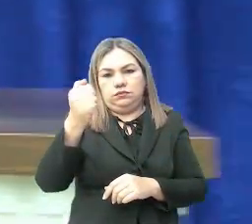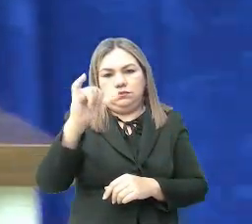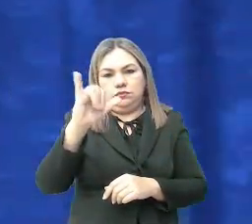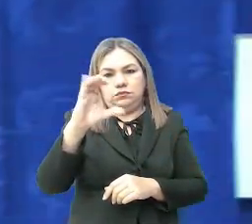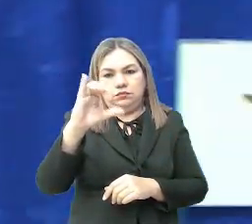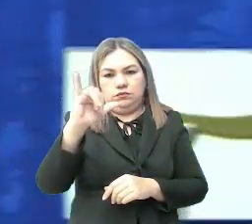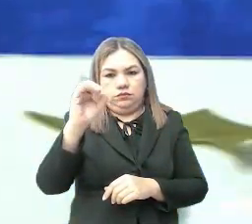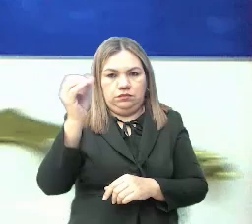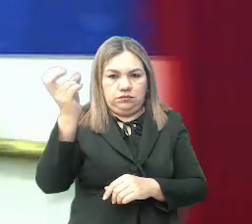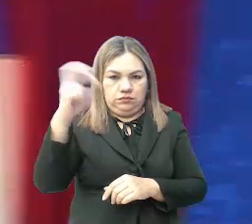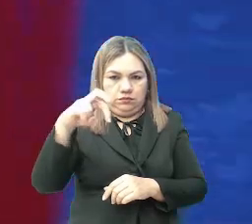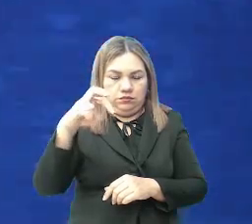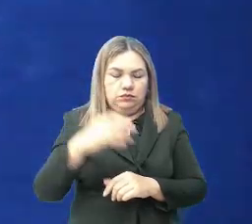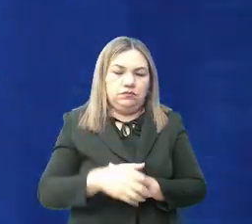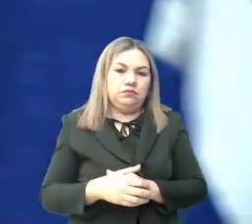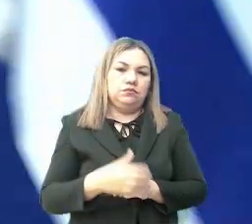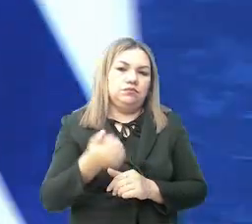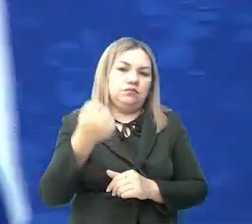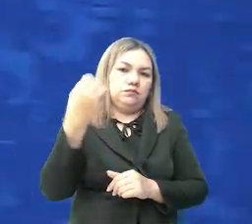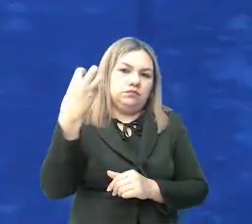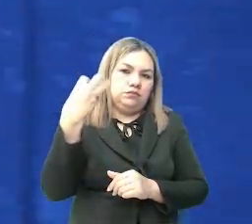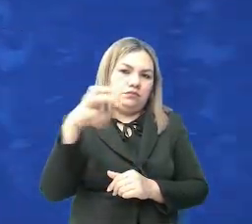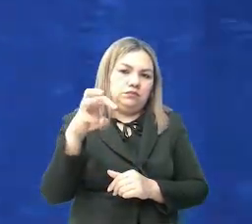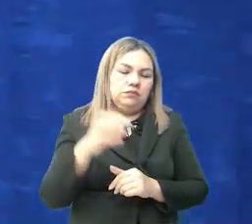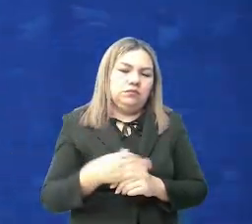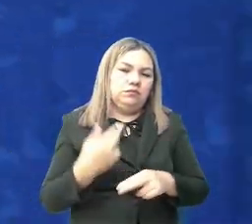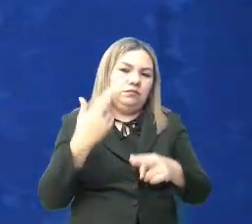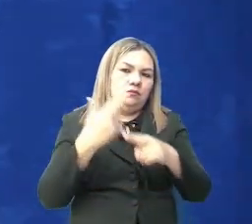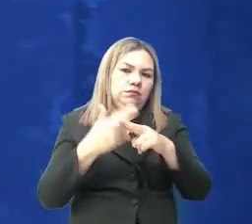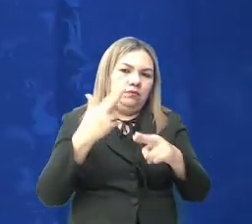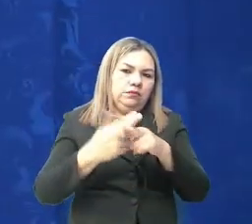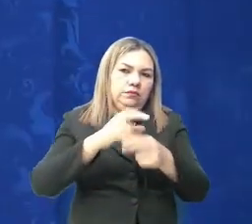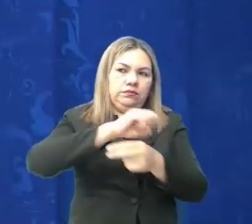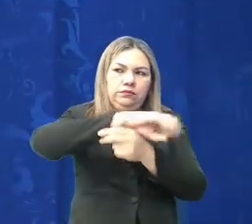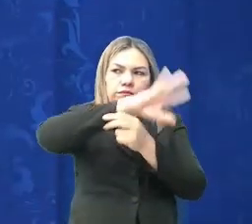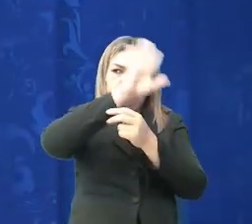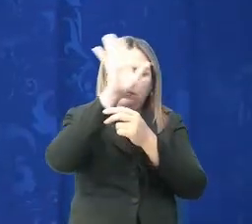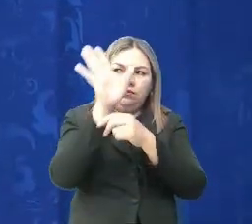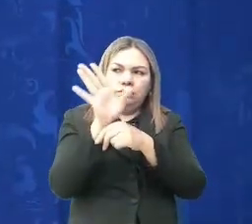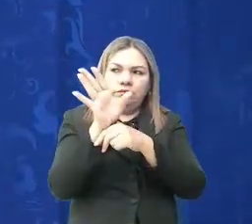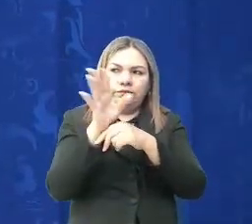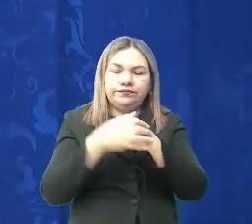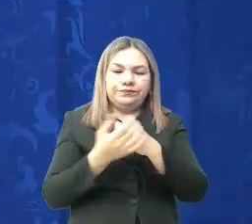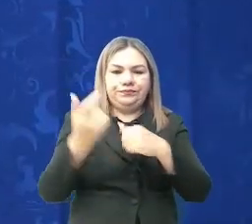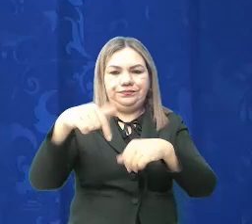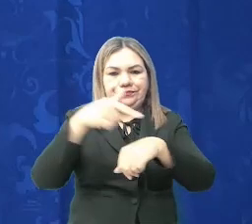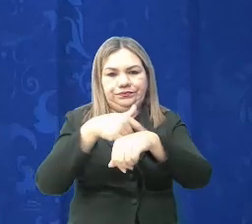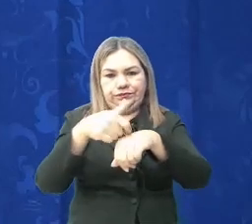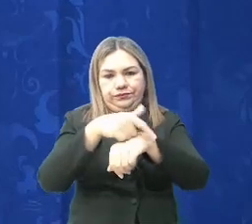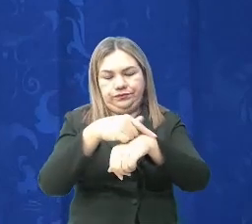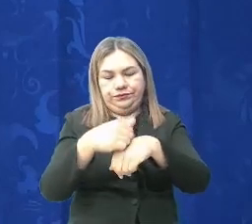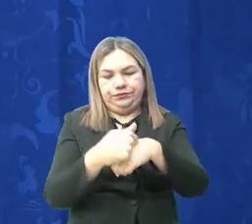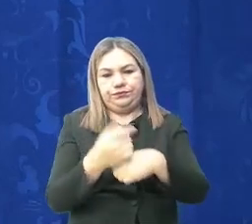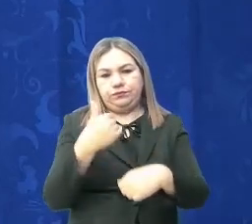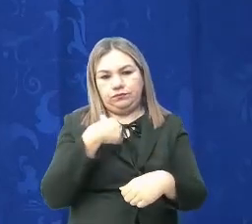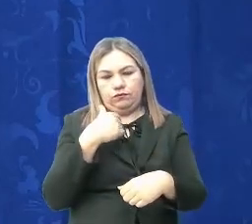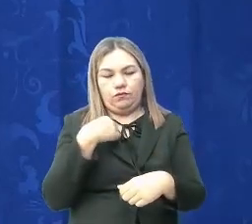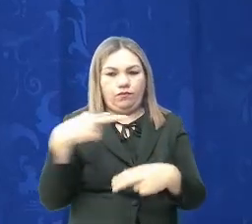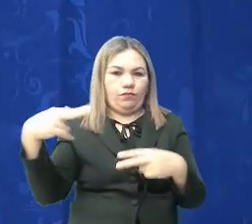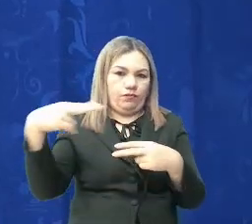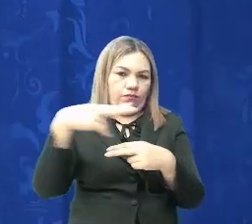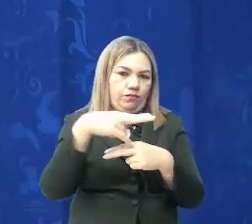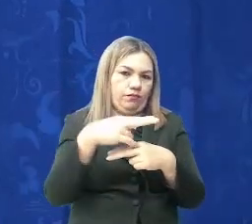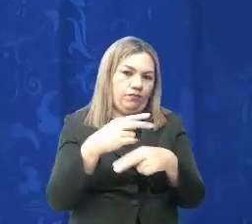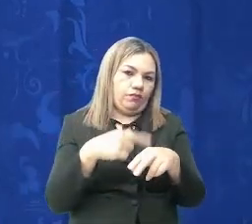You cannot give your blessings to someone that's going to betray you. These are seasons that I'm